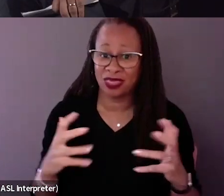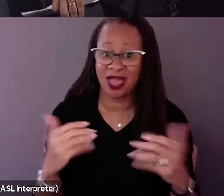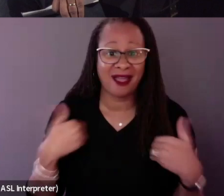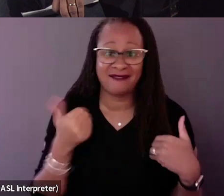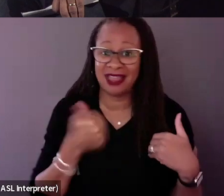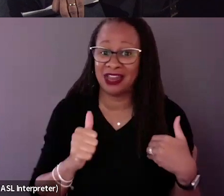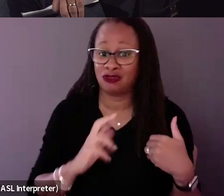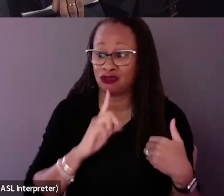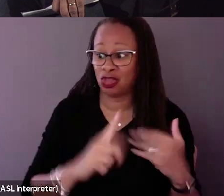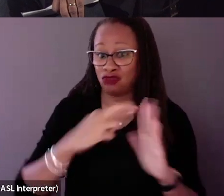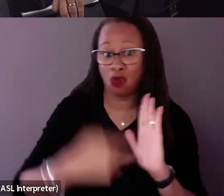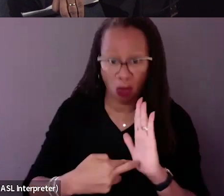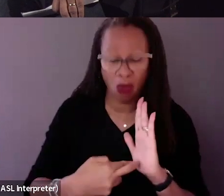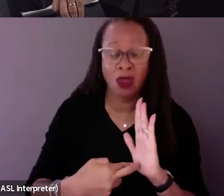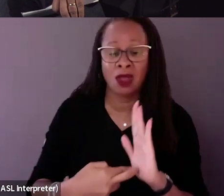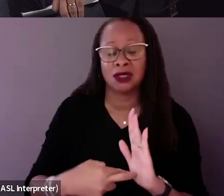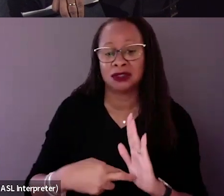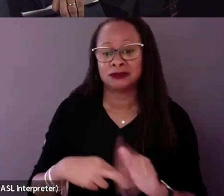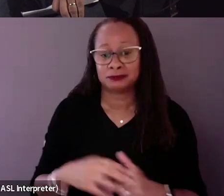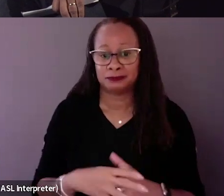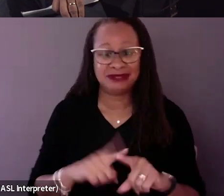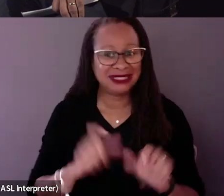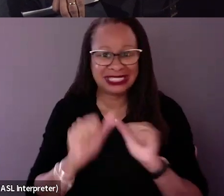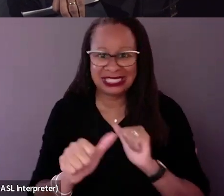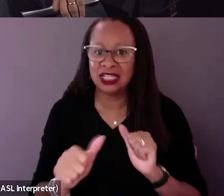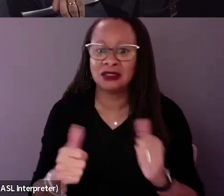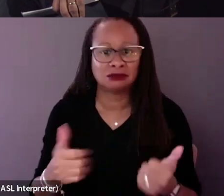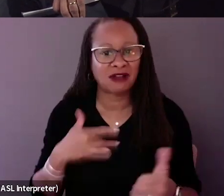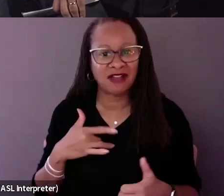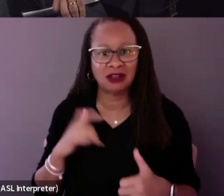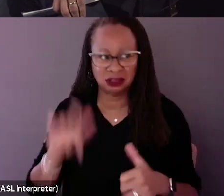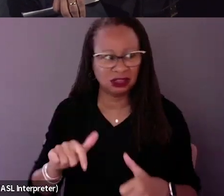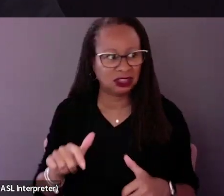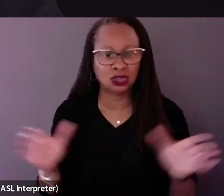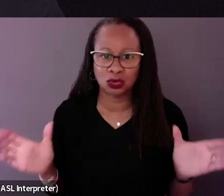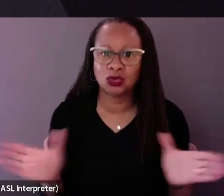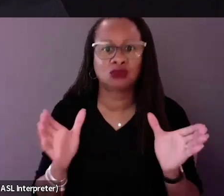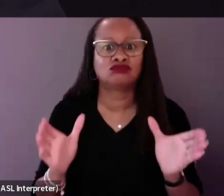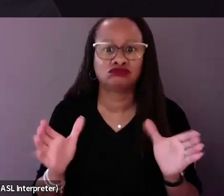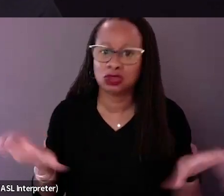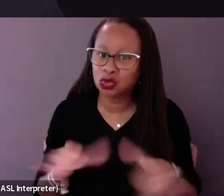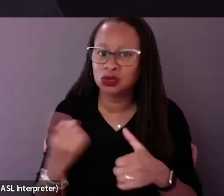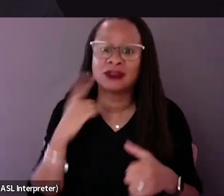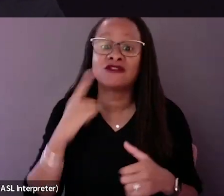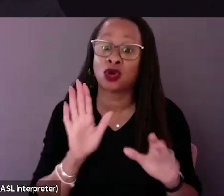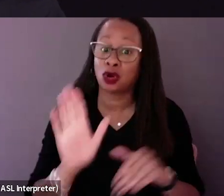having a real role in this, but yet she still felt to be courageous to do something for the